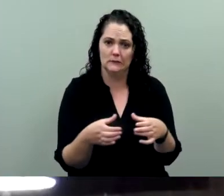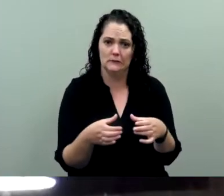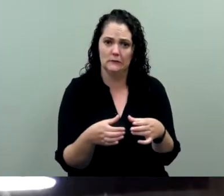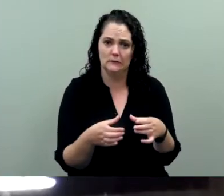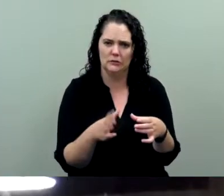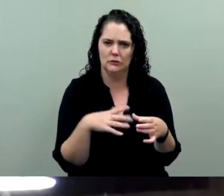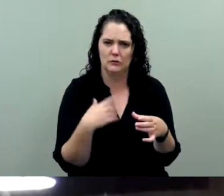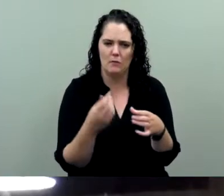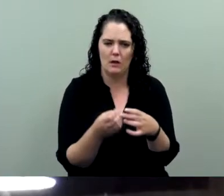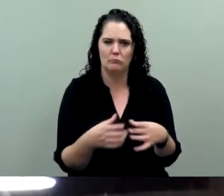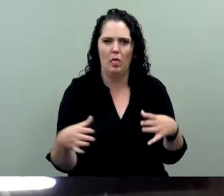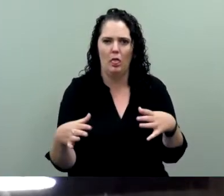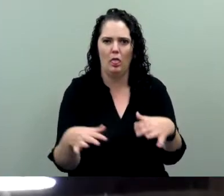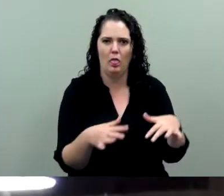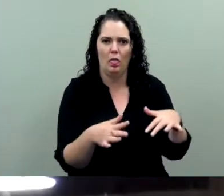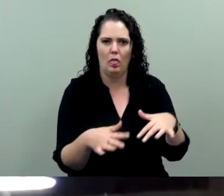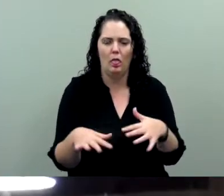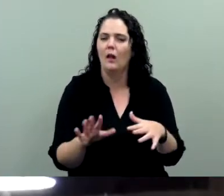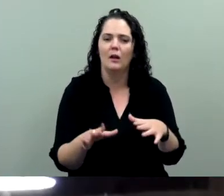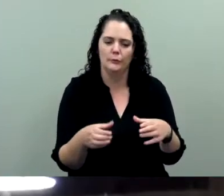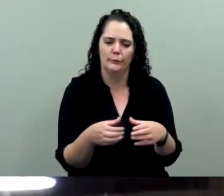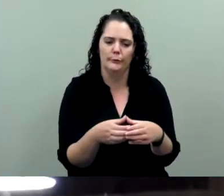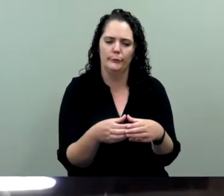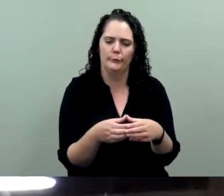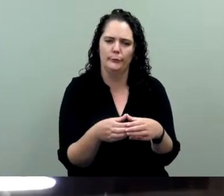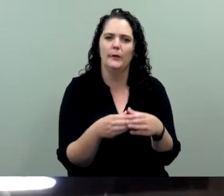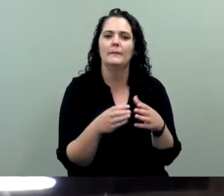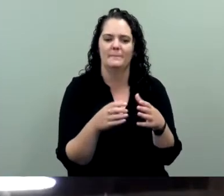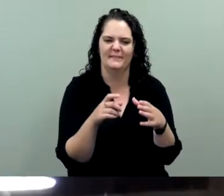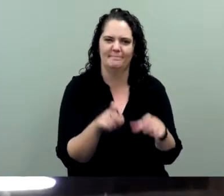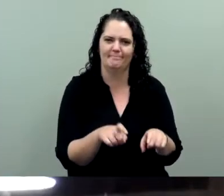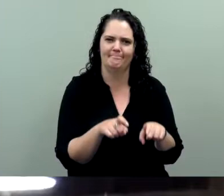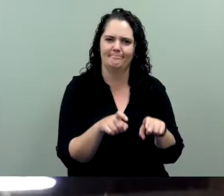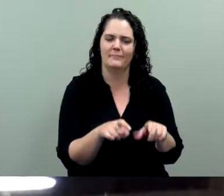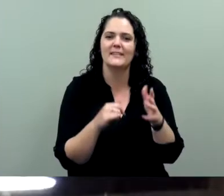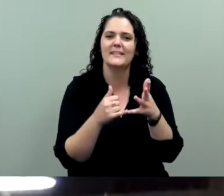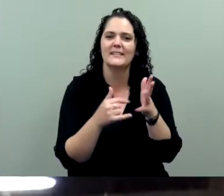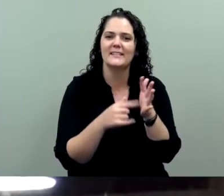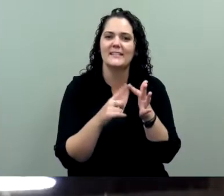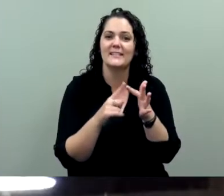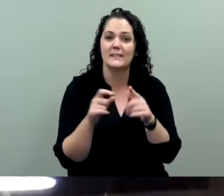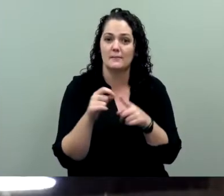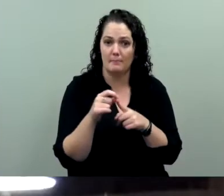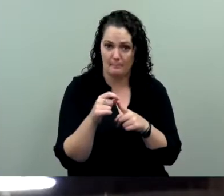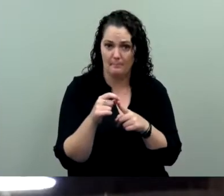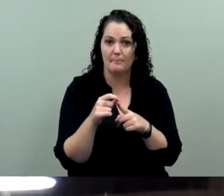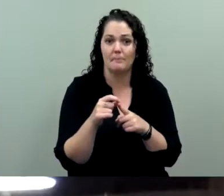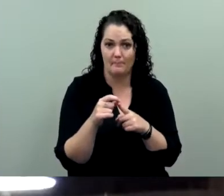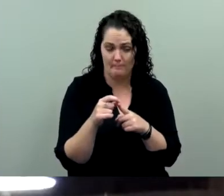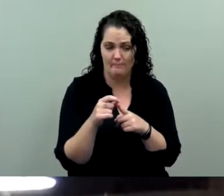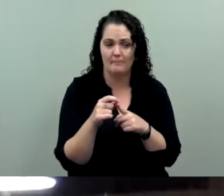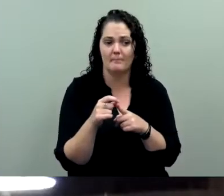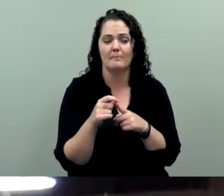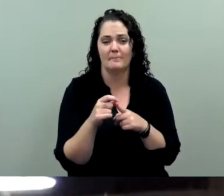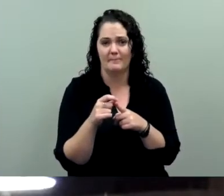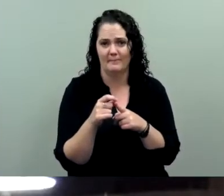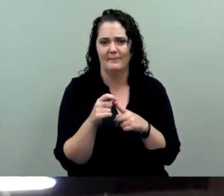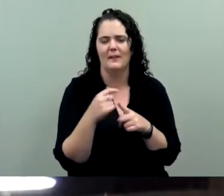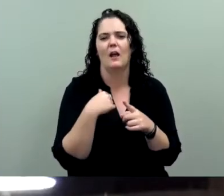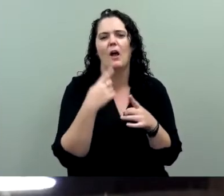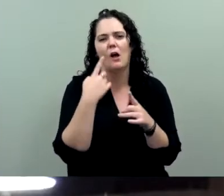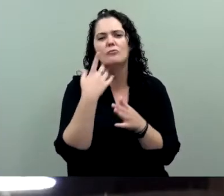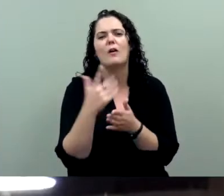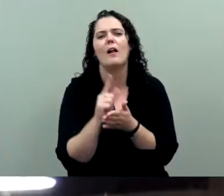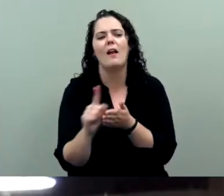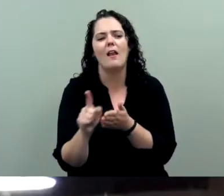want it to really soak and steep there. And you'll actually see as we get to the end of cooking this, I'll actually take that pan and I'll tilt it a